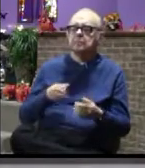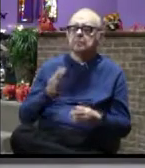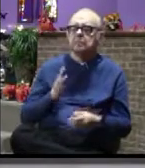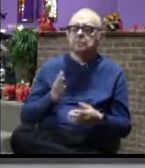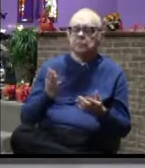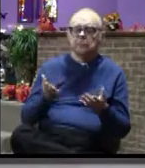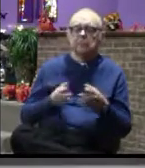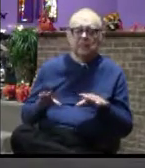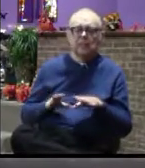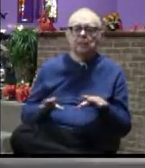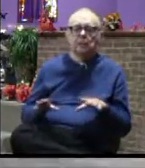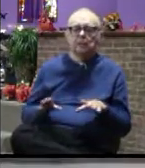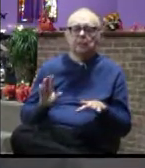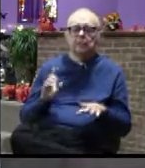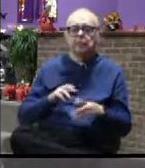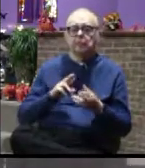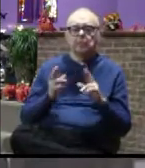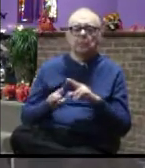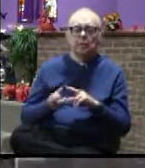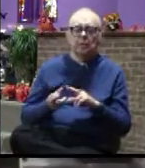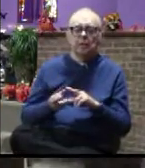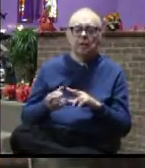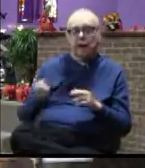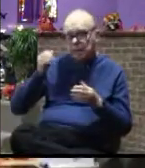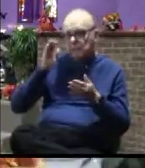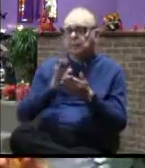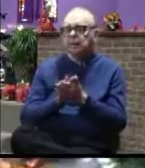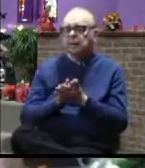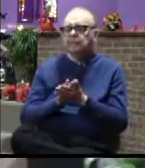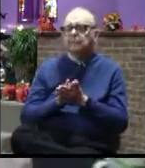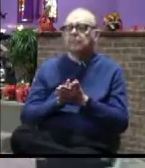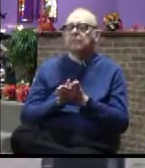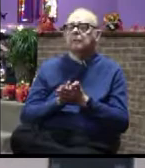and he's saying what you've got to do is you've got to repent and believe